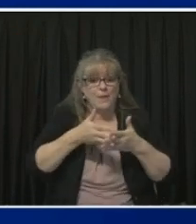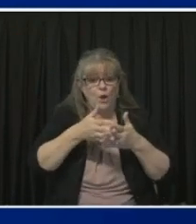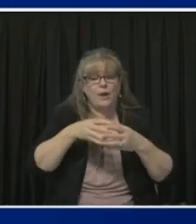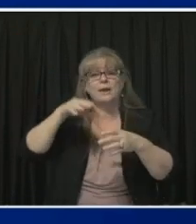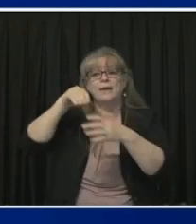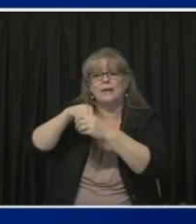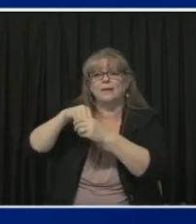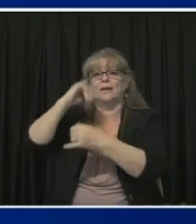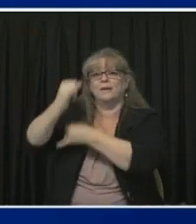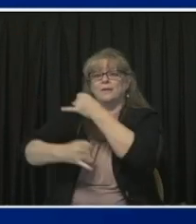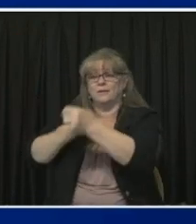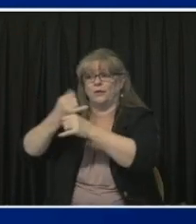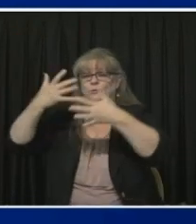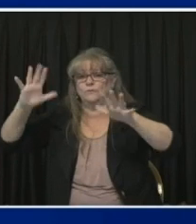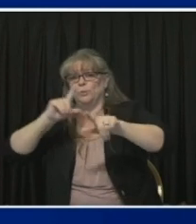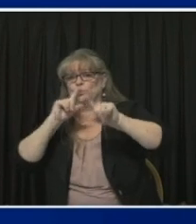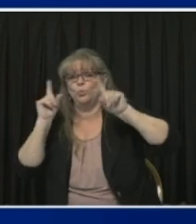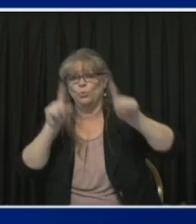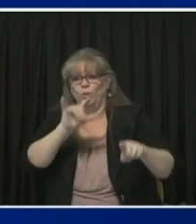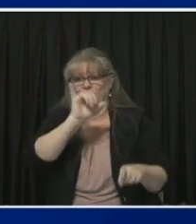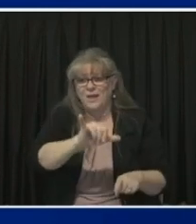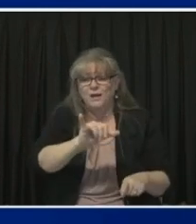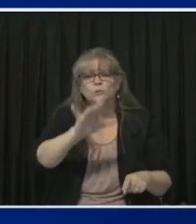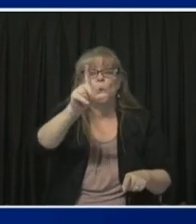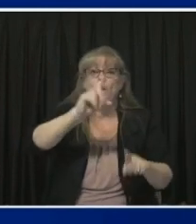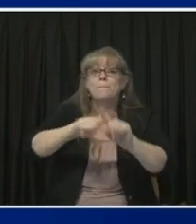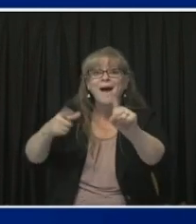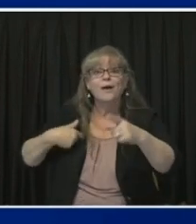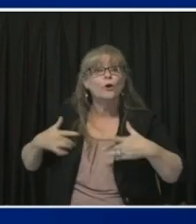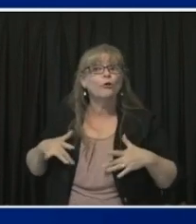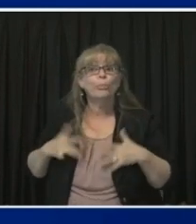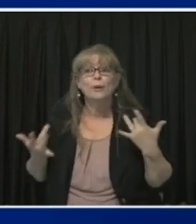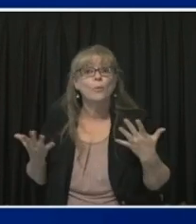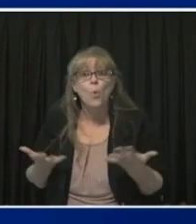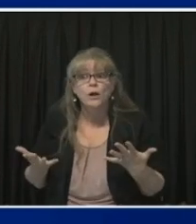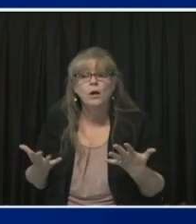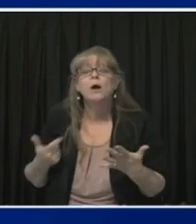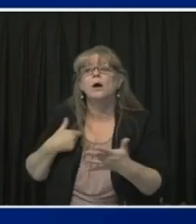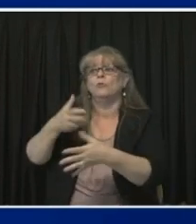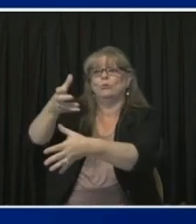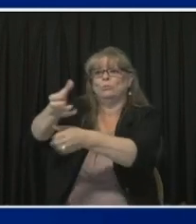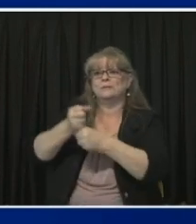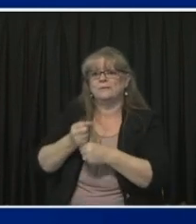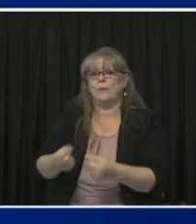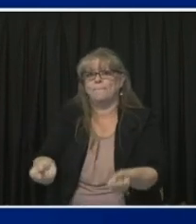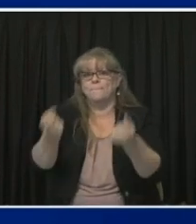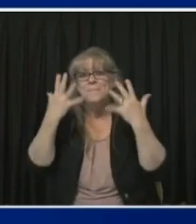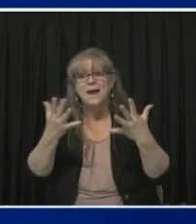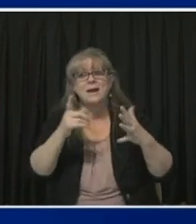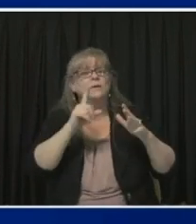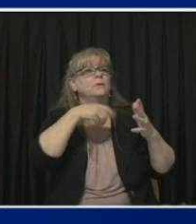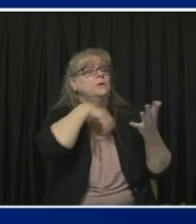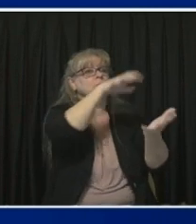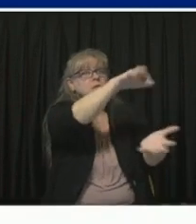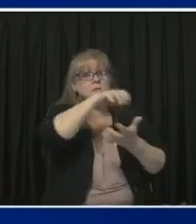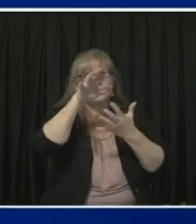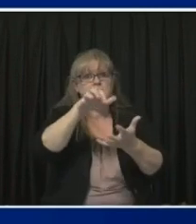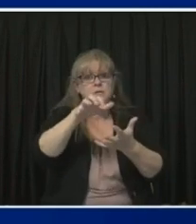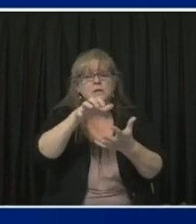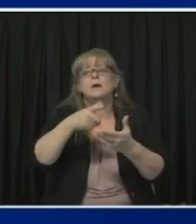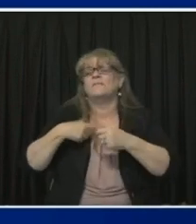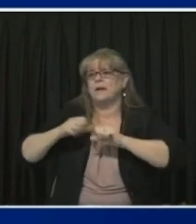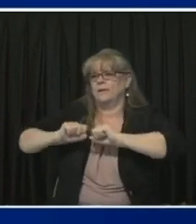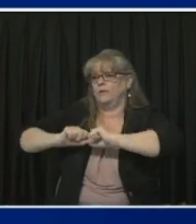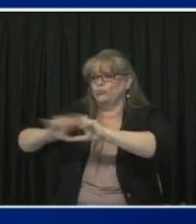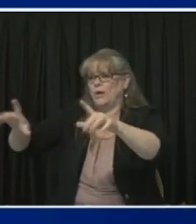Nurses Day, announce this degree of success around supplies, a lot of which wind up with nurses. We also know that our senior care